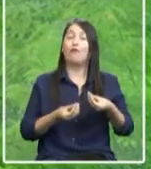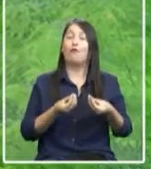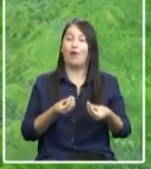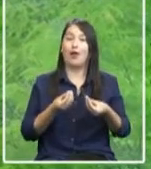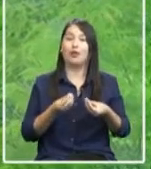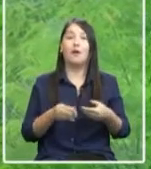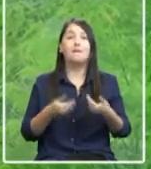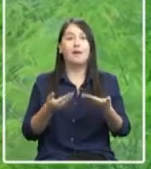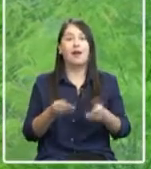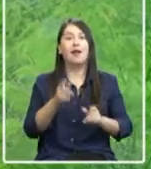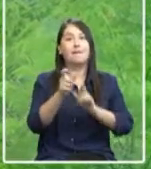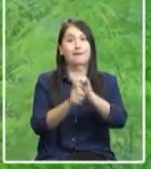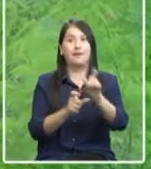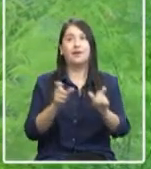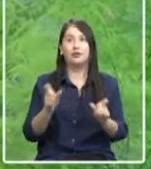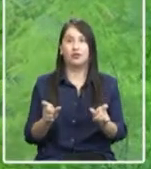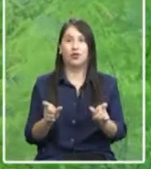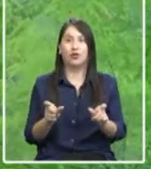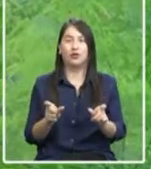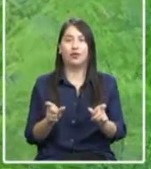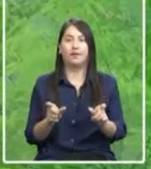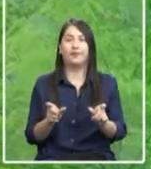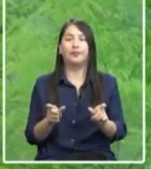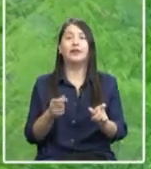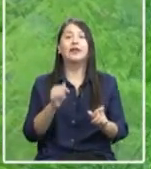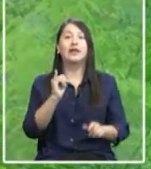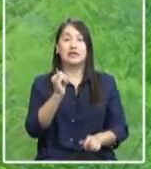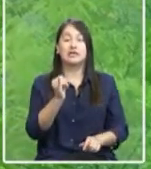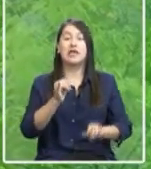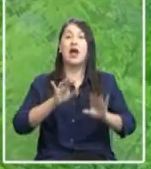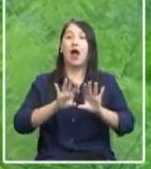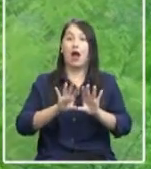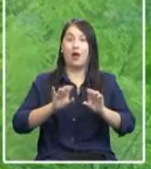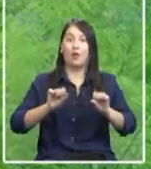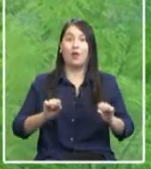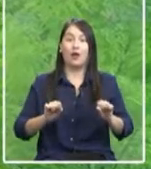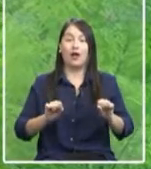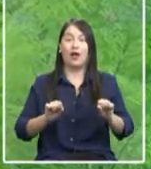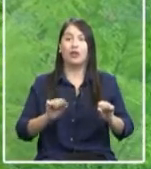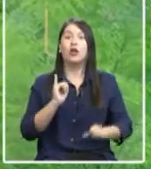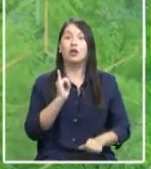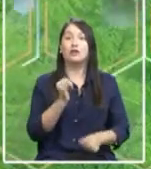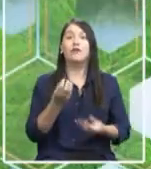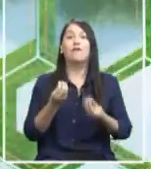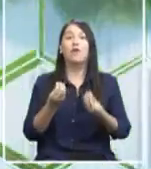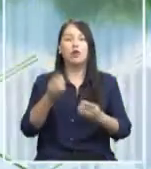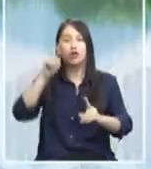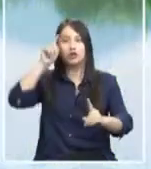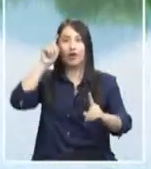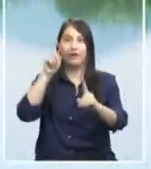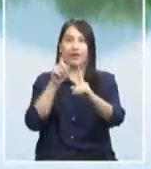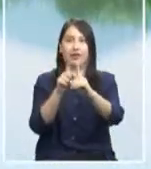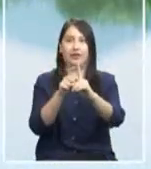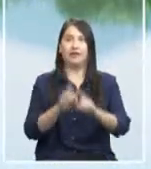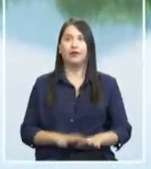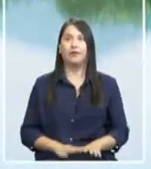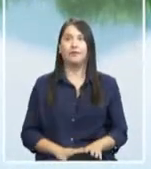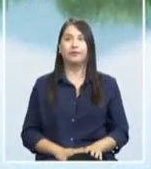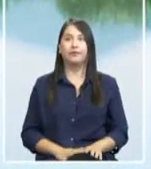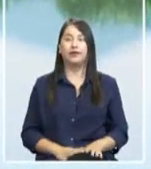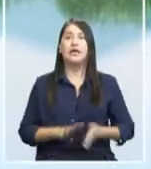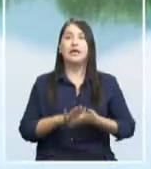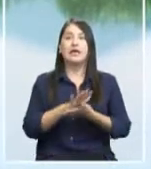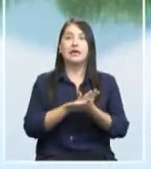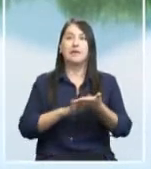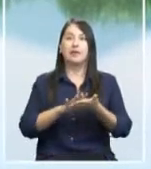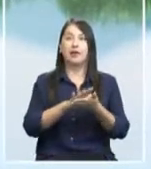for. But note that many of these are just social, I mean, reduced inequalities, and they're all, they